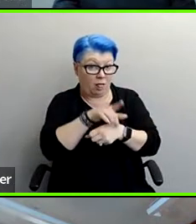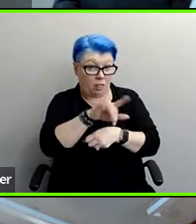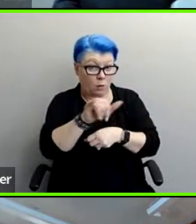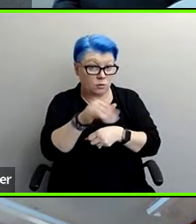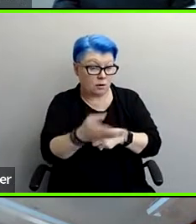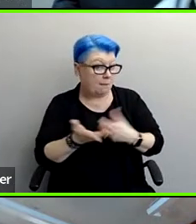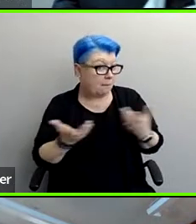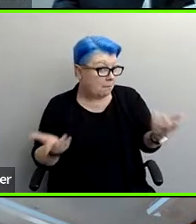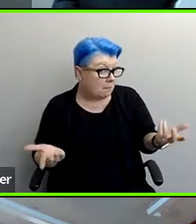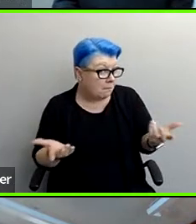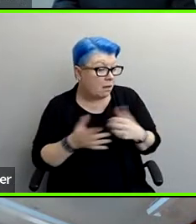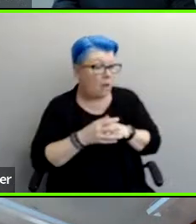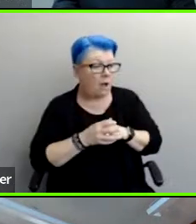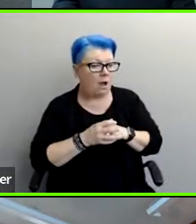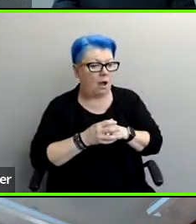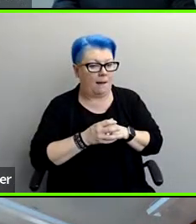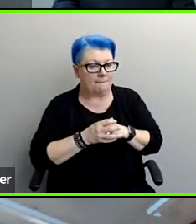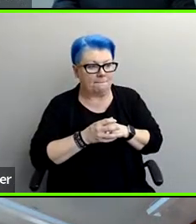There are